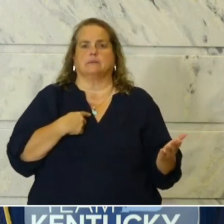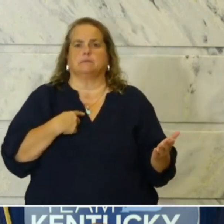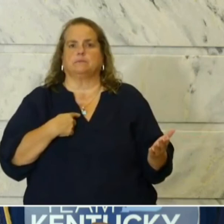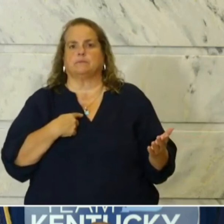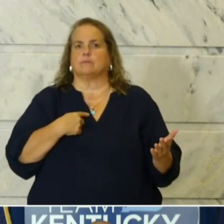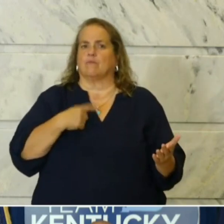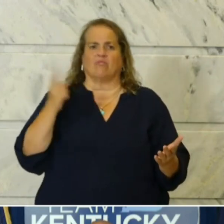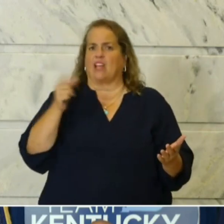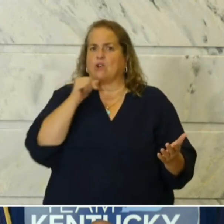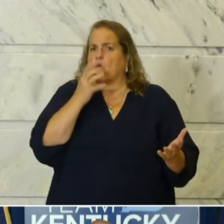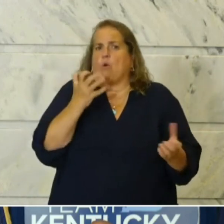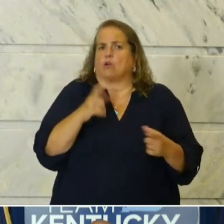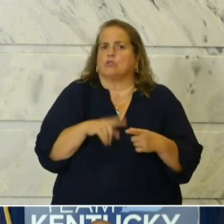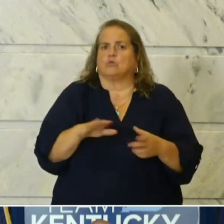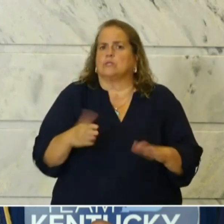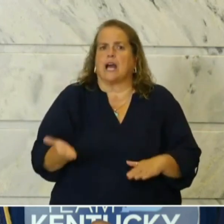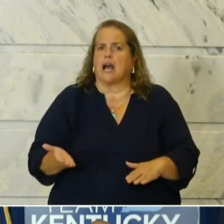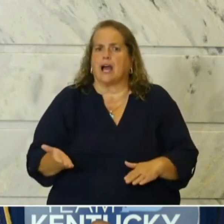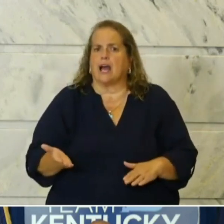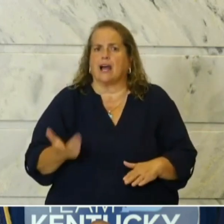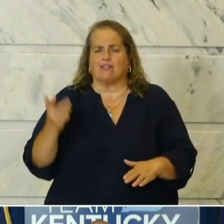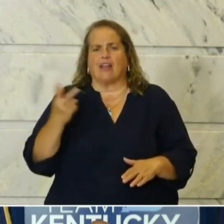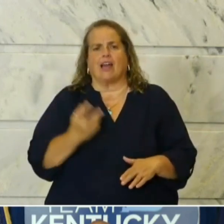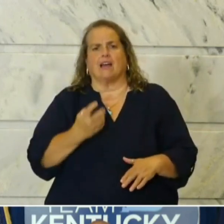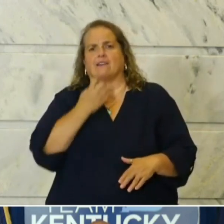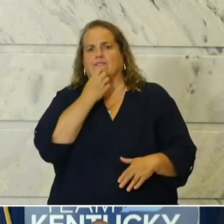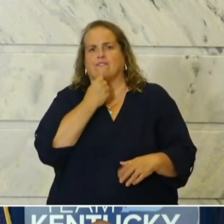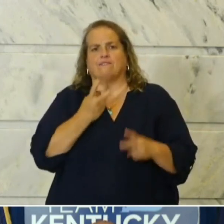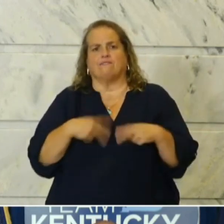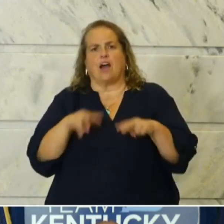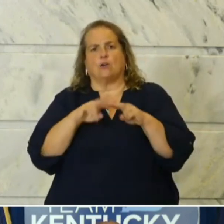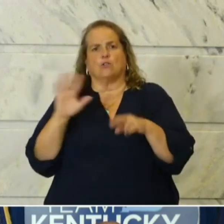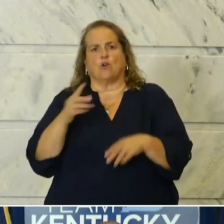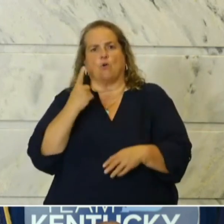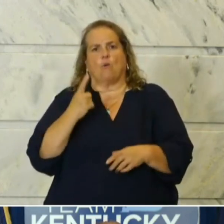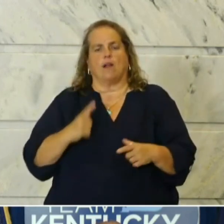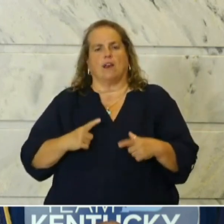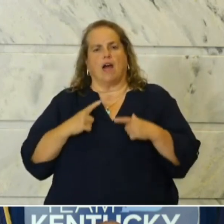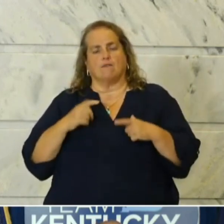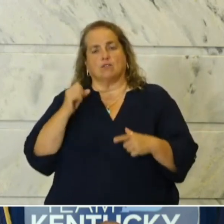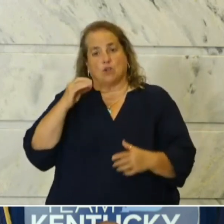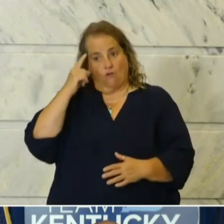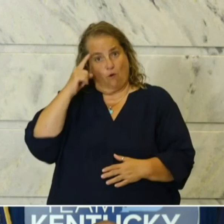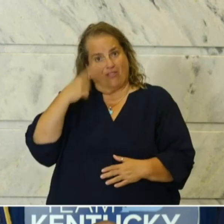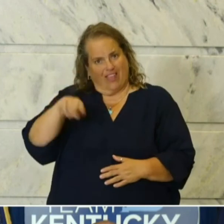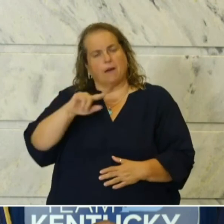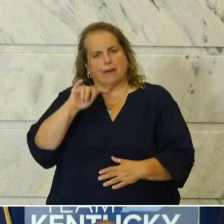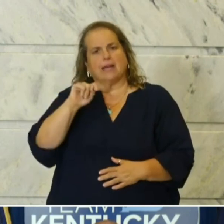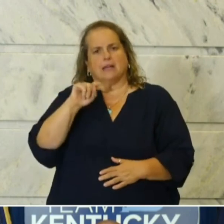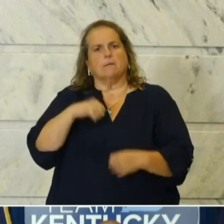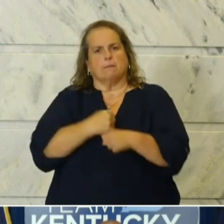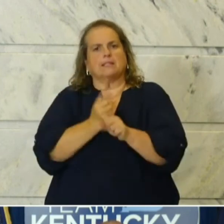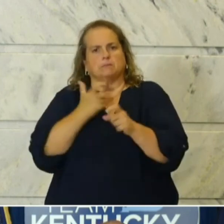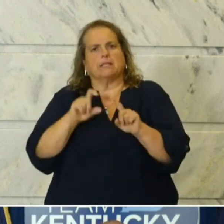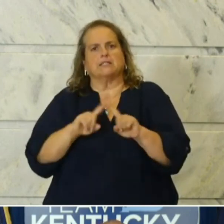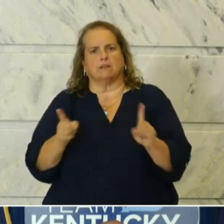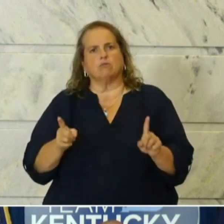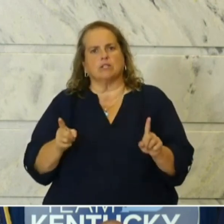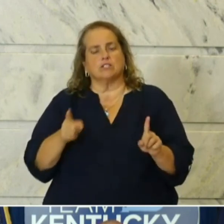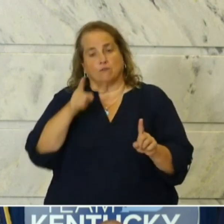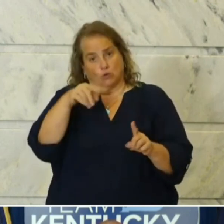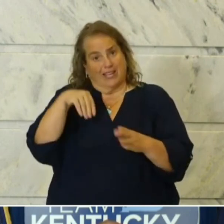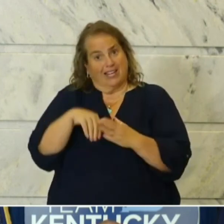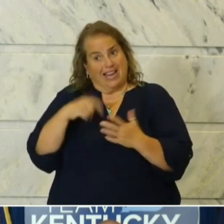they really don't want to die, that they kind of value the one life they have. And so for them, it does matter. And so if you're in those